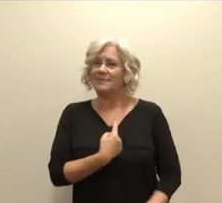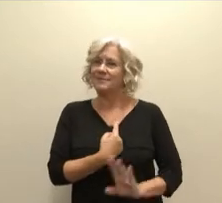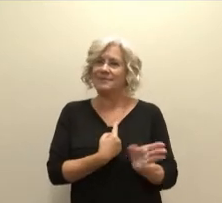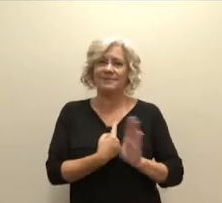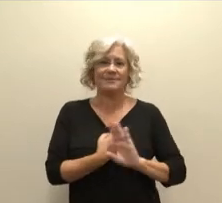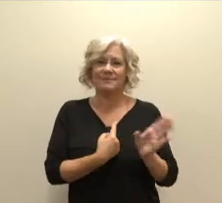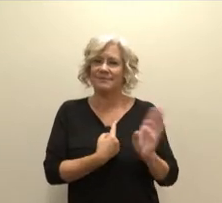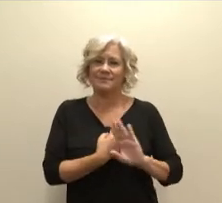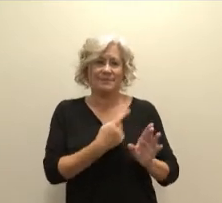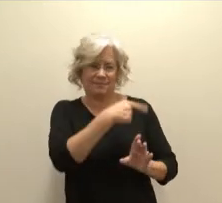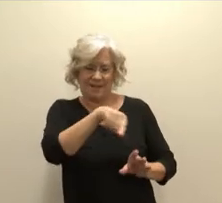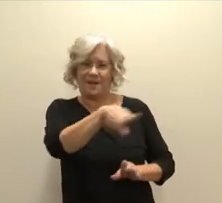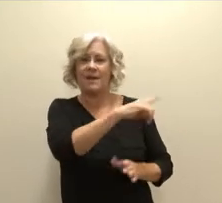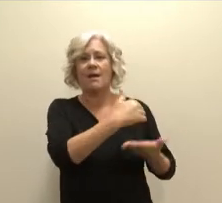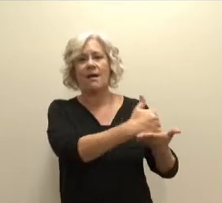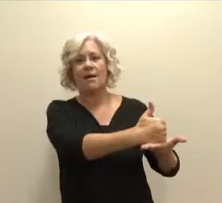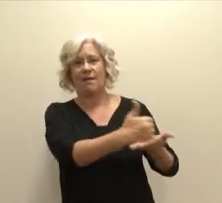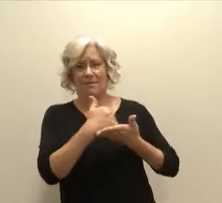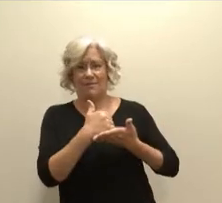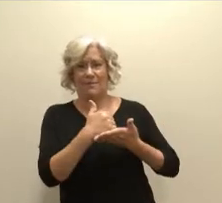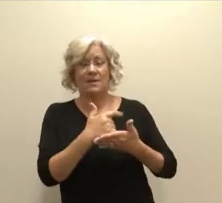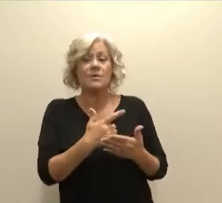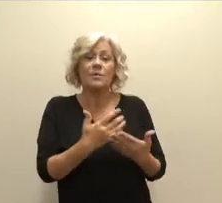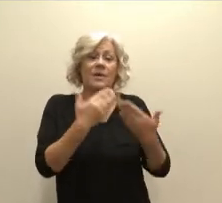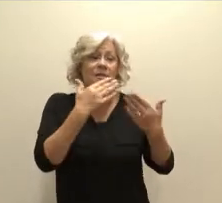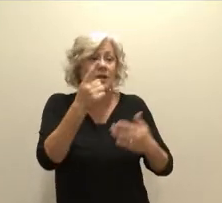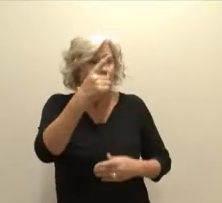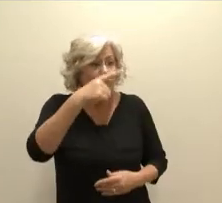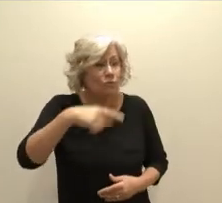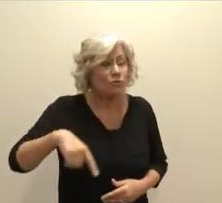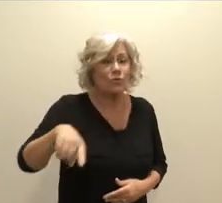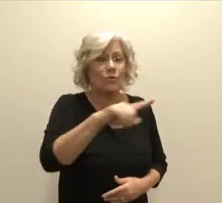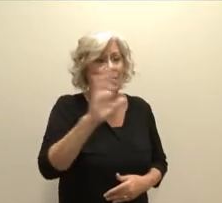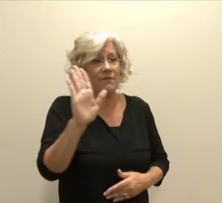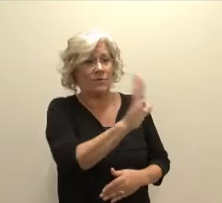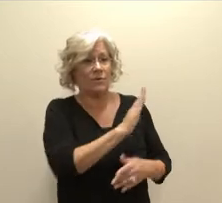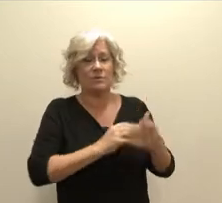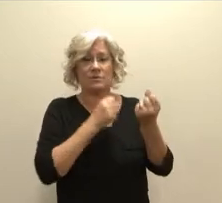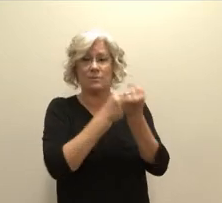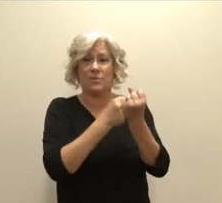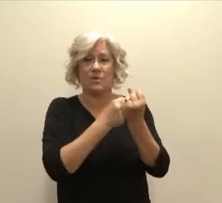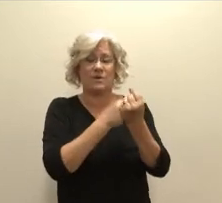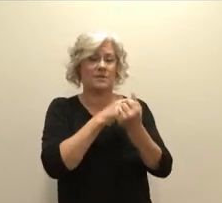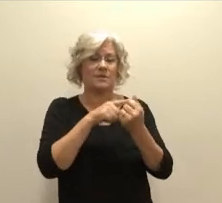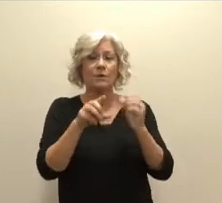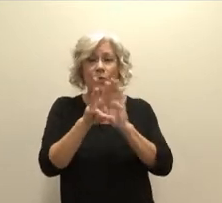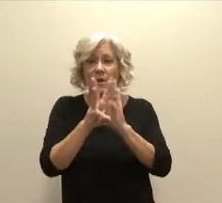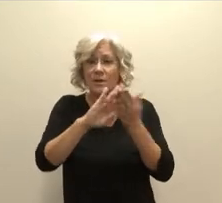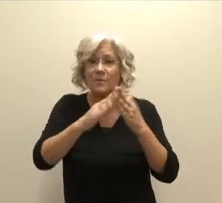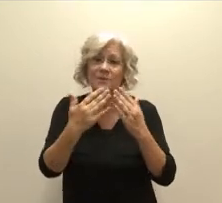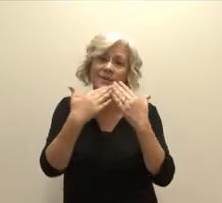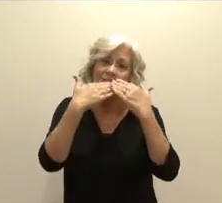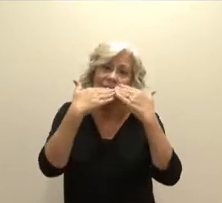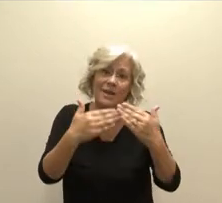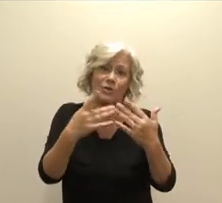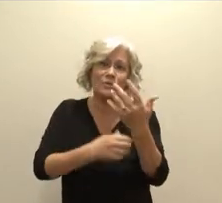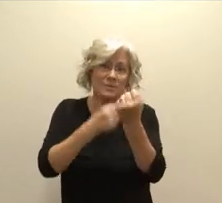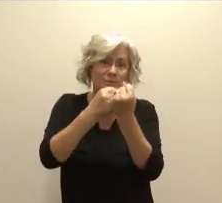by myself. But I want to thank them for their support, the Waco community for its